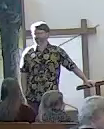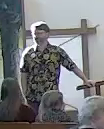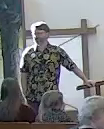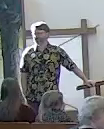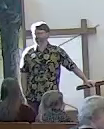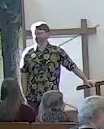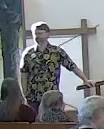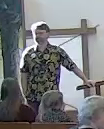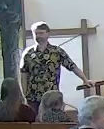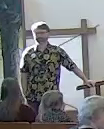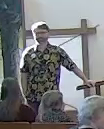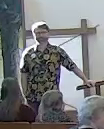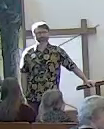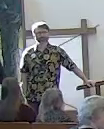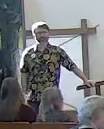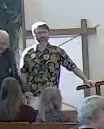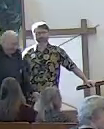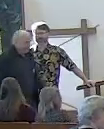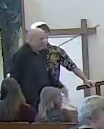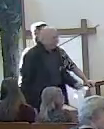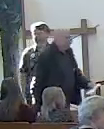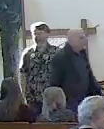I have no memory of this.